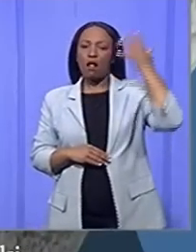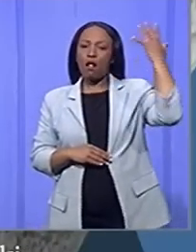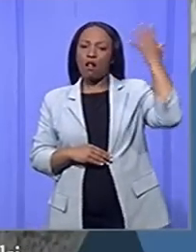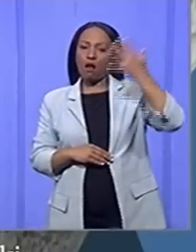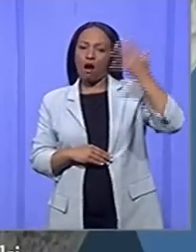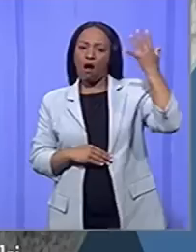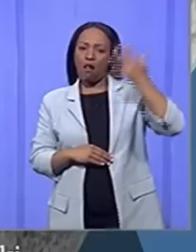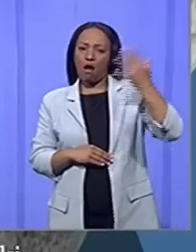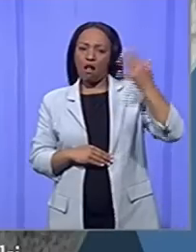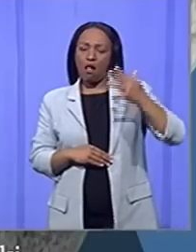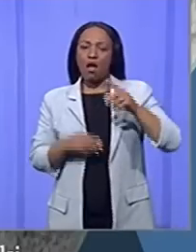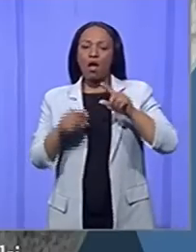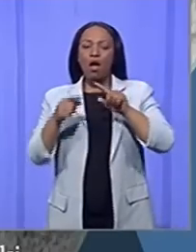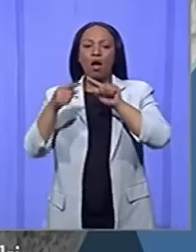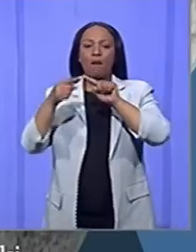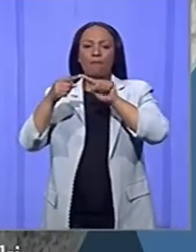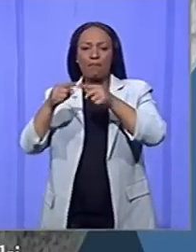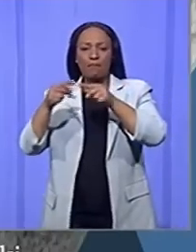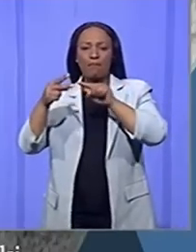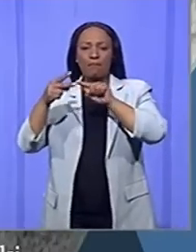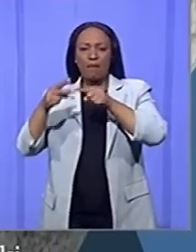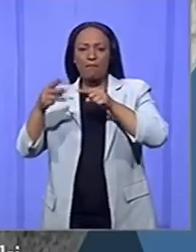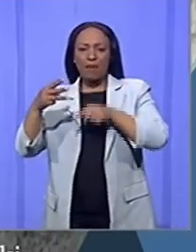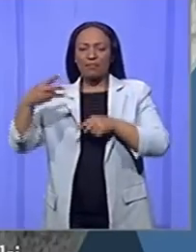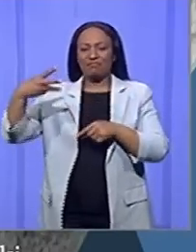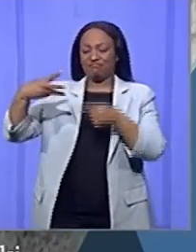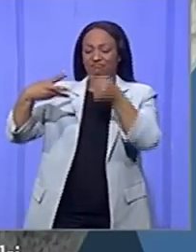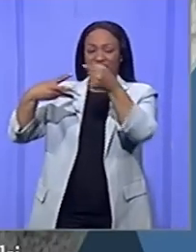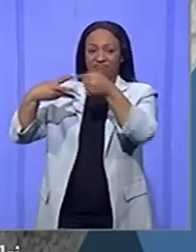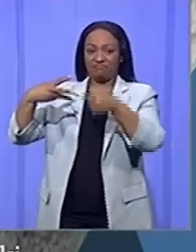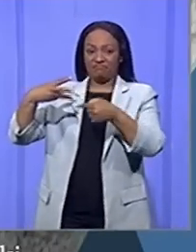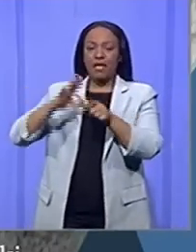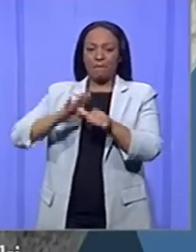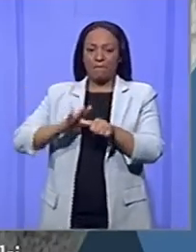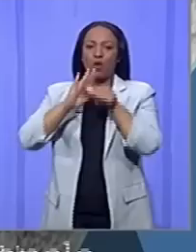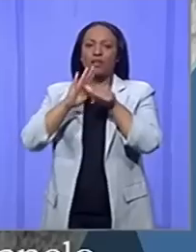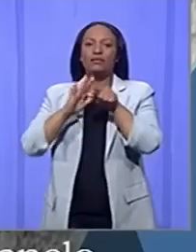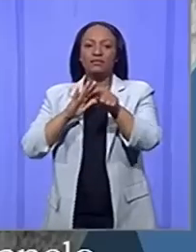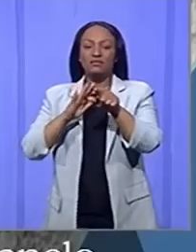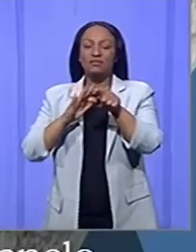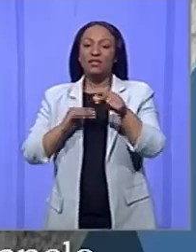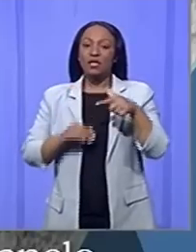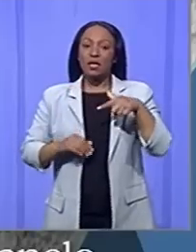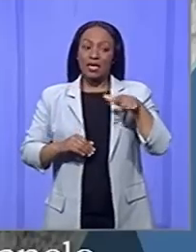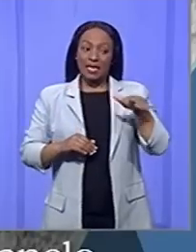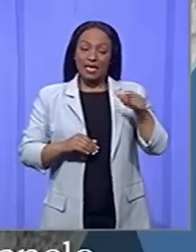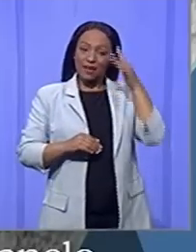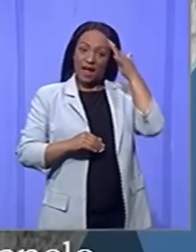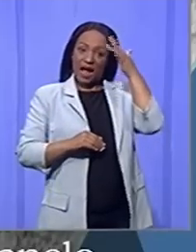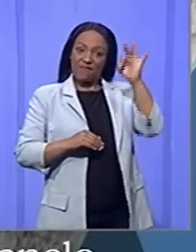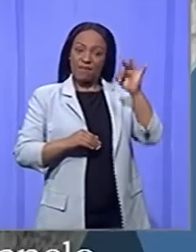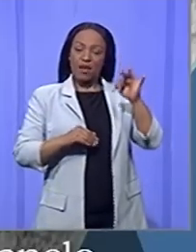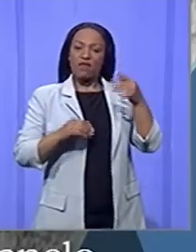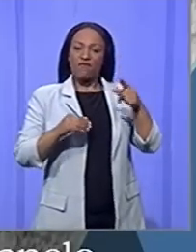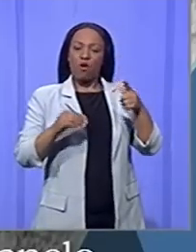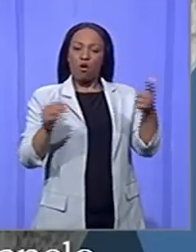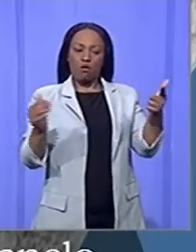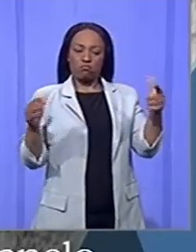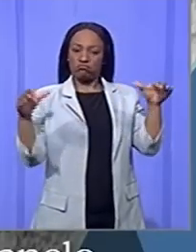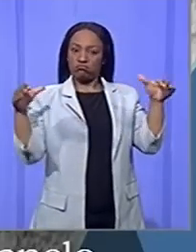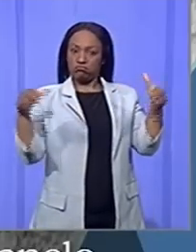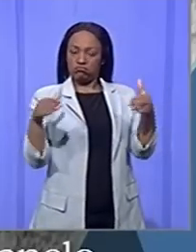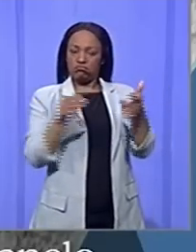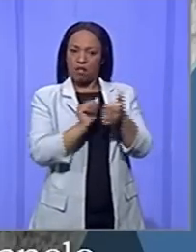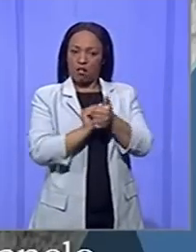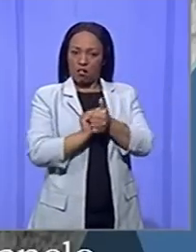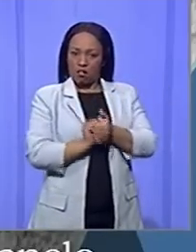hlokolosi haholo tse leng gore mmuso ona wa kopanelo o tshwantse o lebane le tsone. Sa ntlha ke yone tlhoba boroko